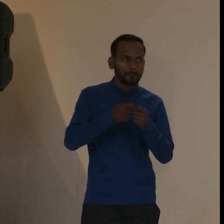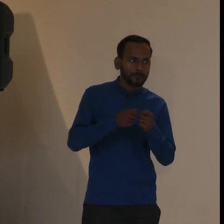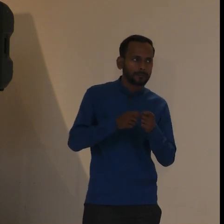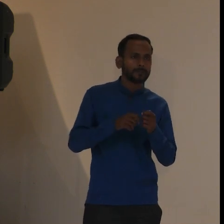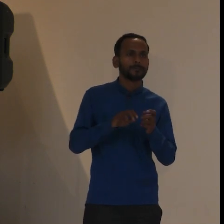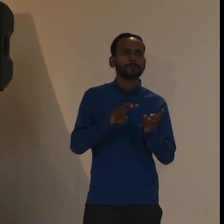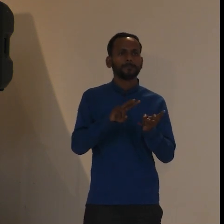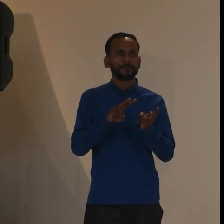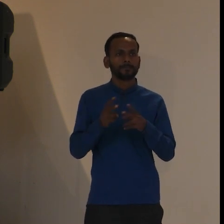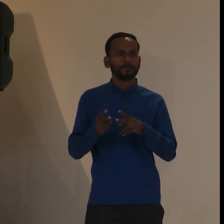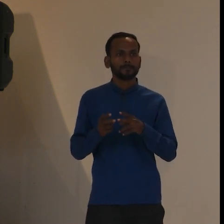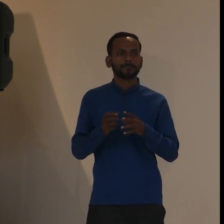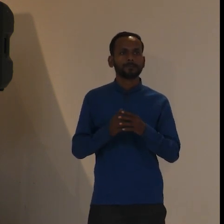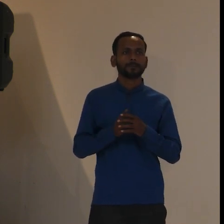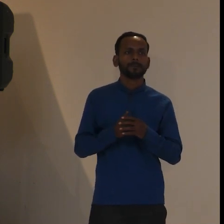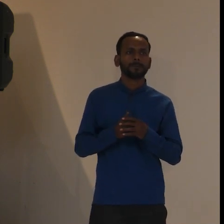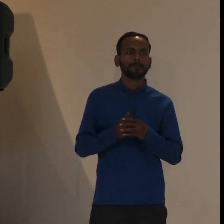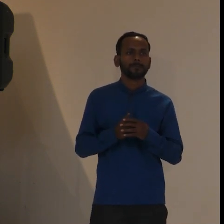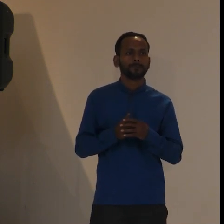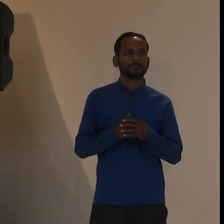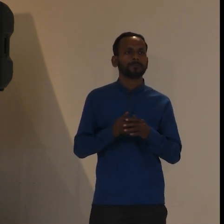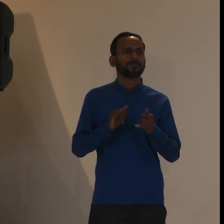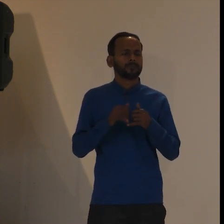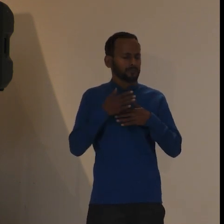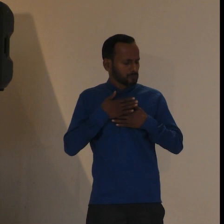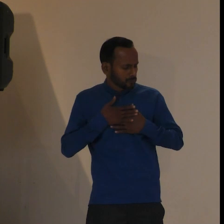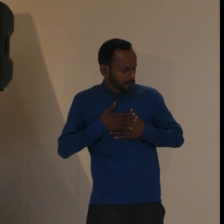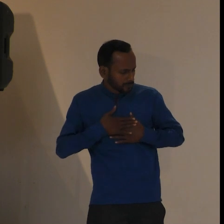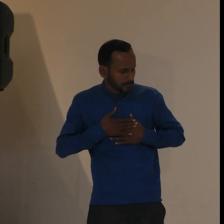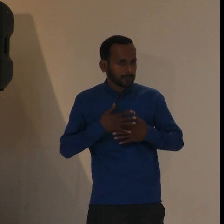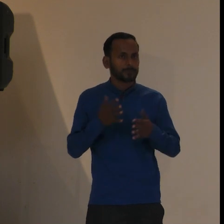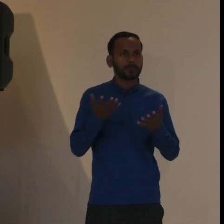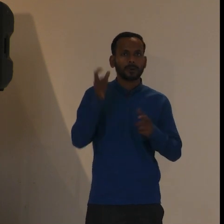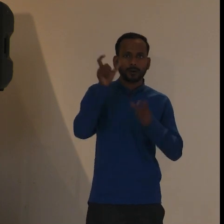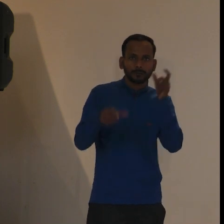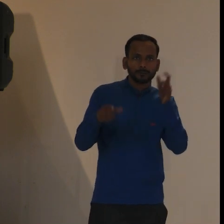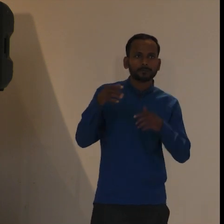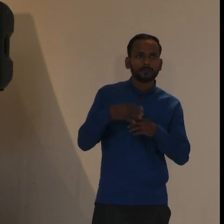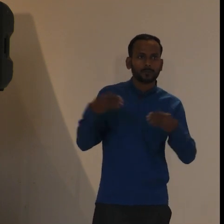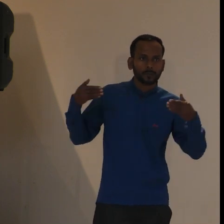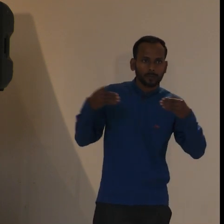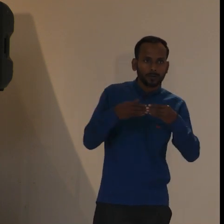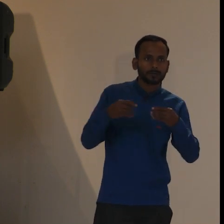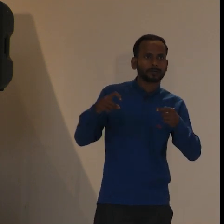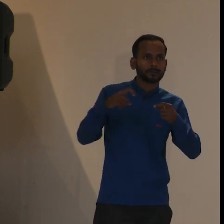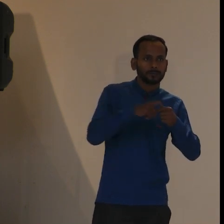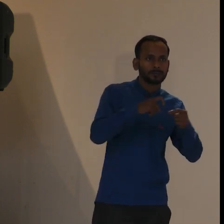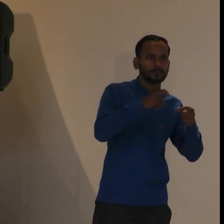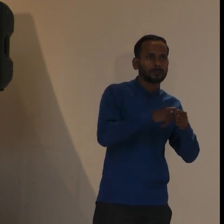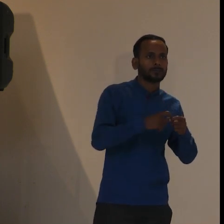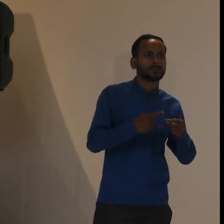architecture of Goa, is a happy accident, right? It's constantly seen as a synthesis. Right?